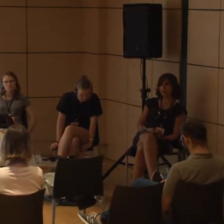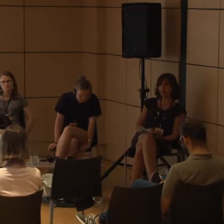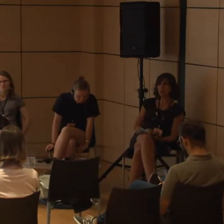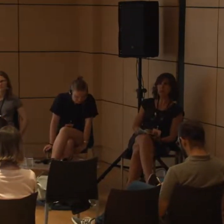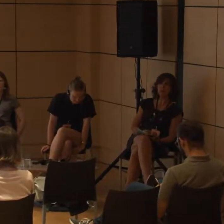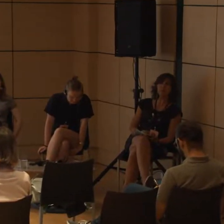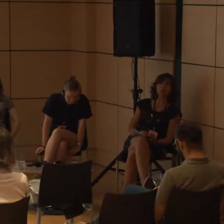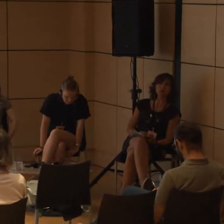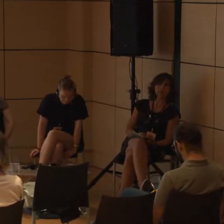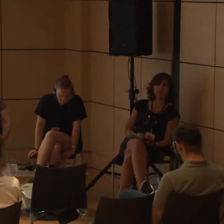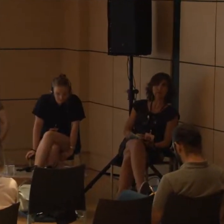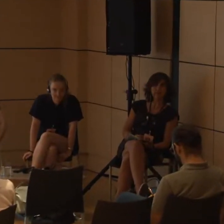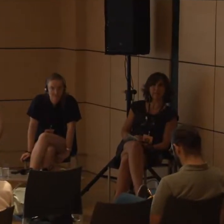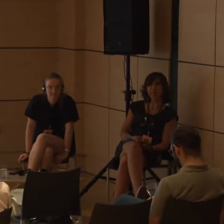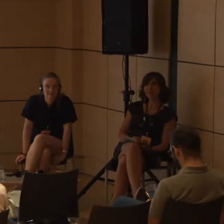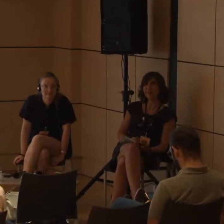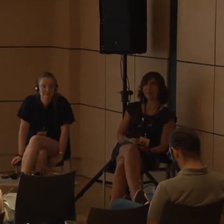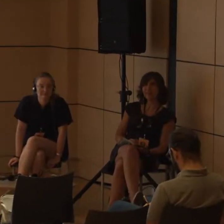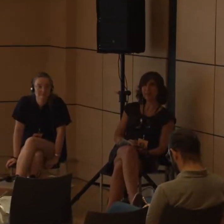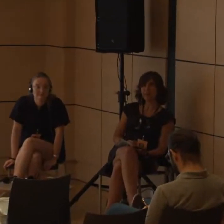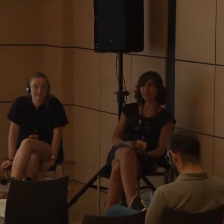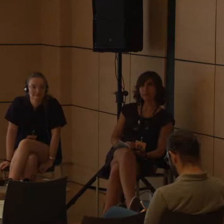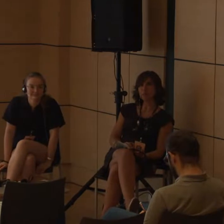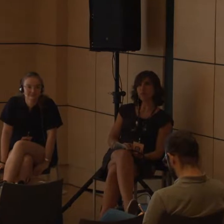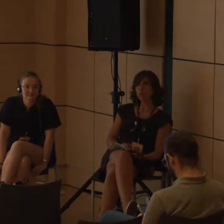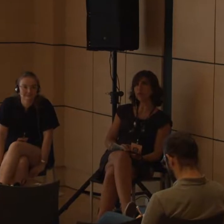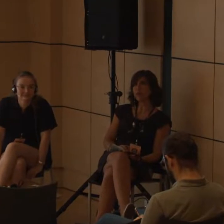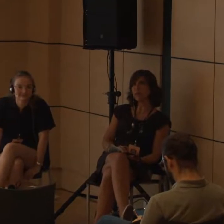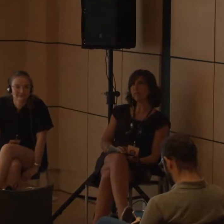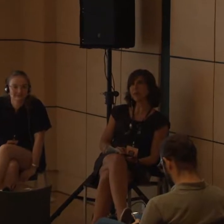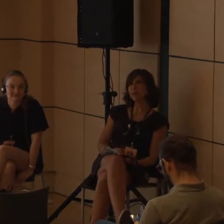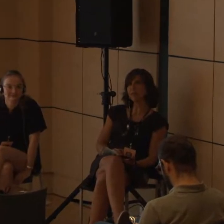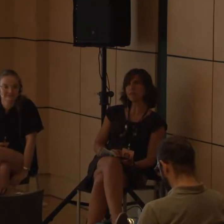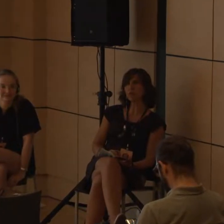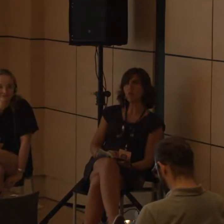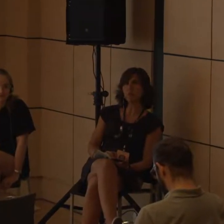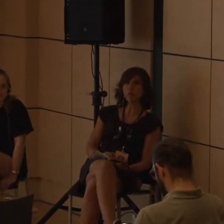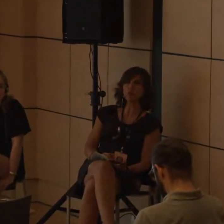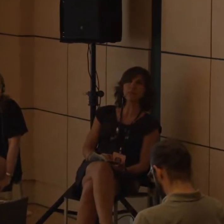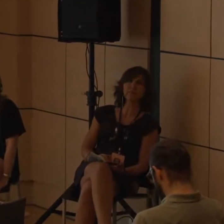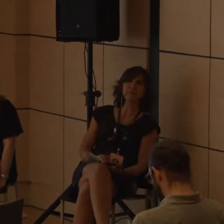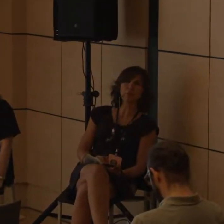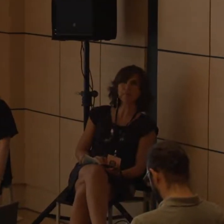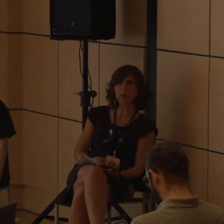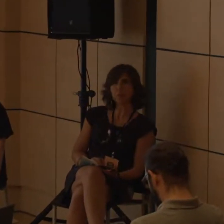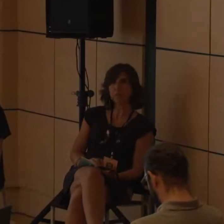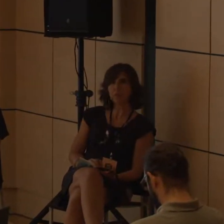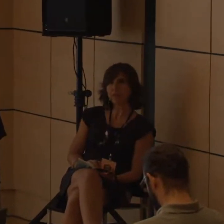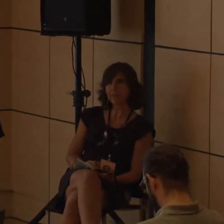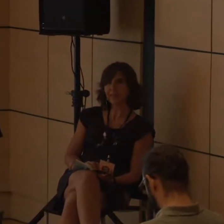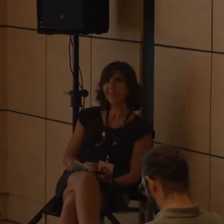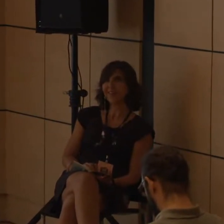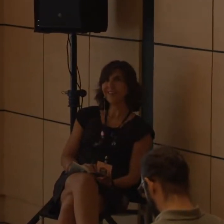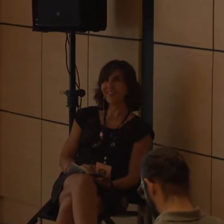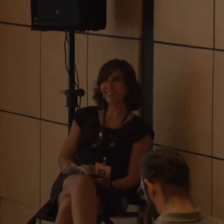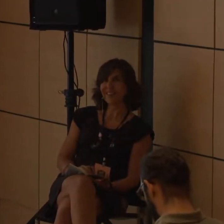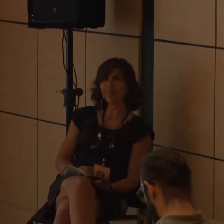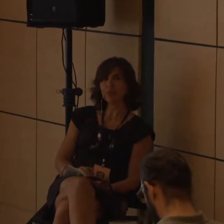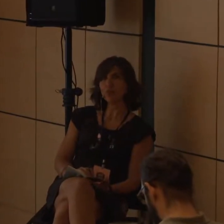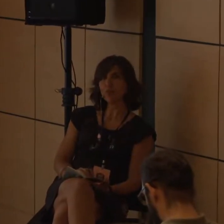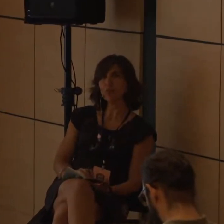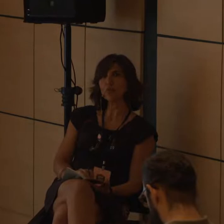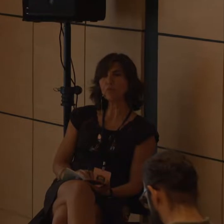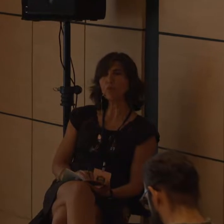also say that human rights animal rights and environment rights i mean that's the struggle that we're engaged in and the nature the environment